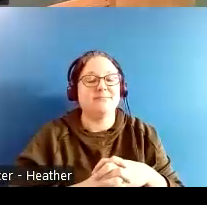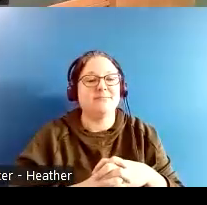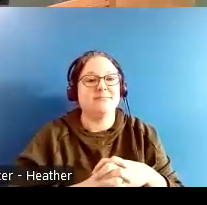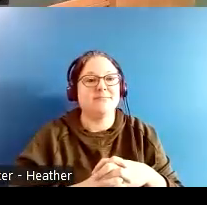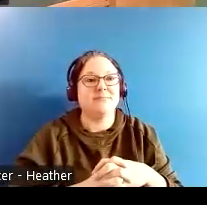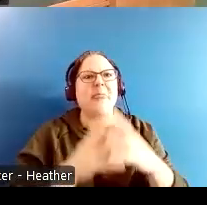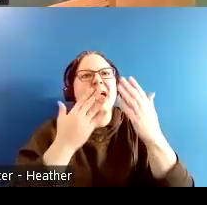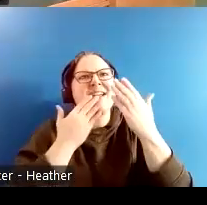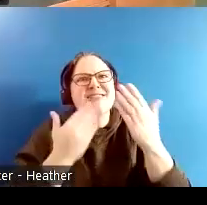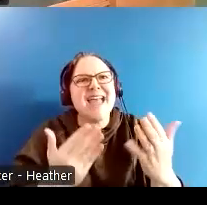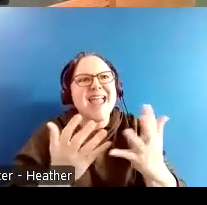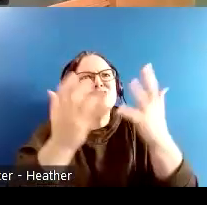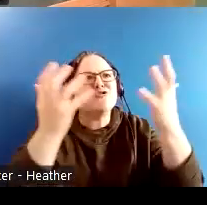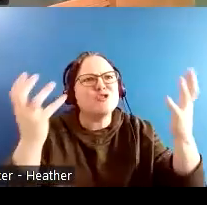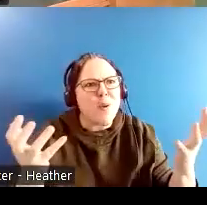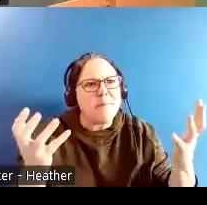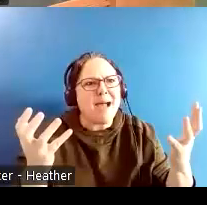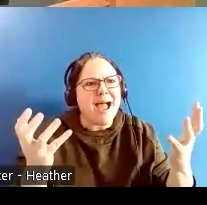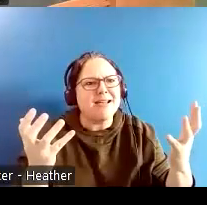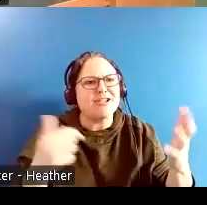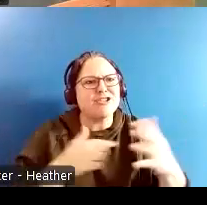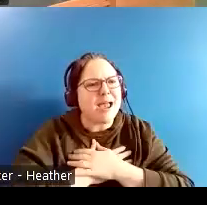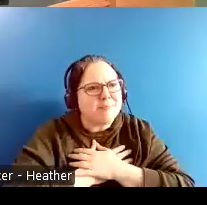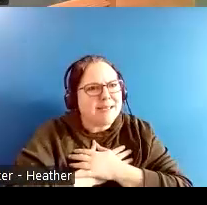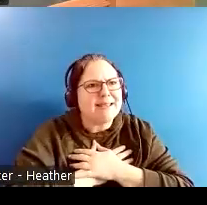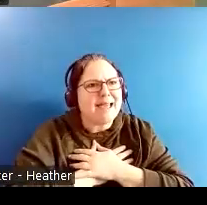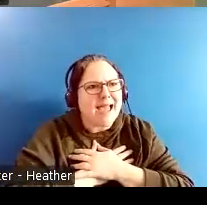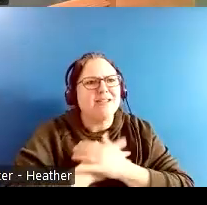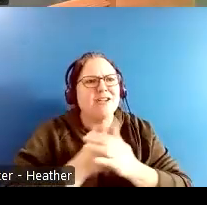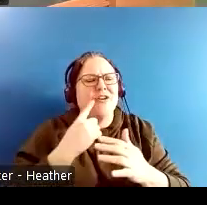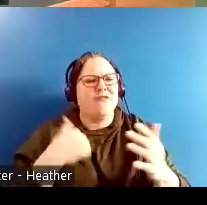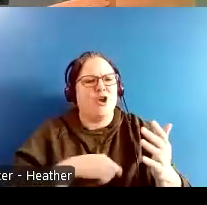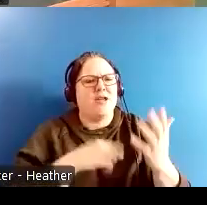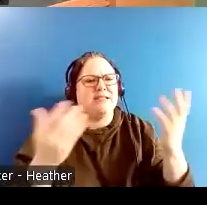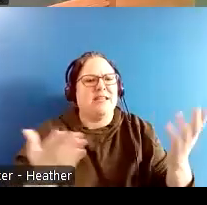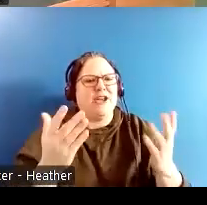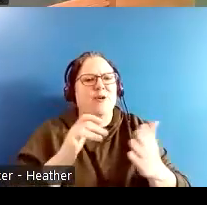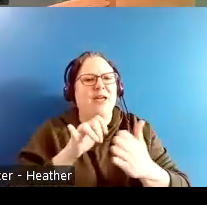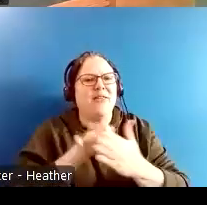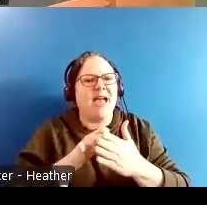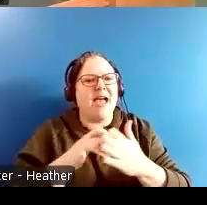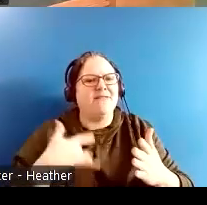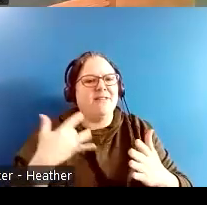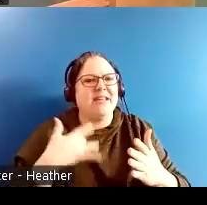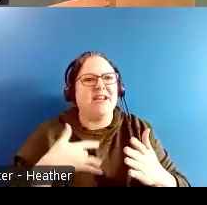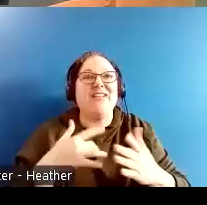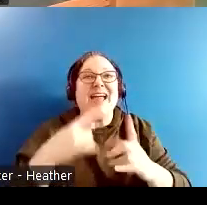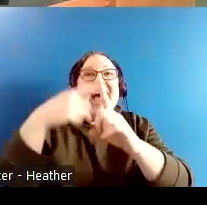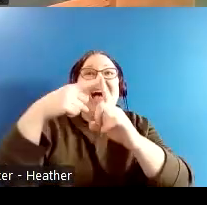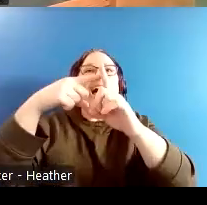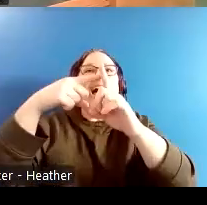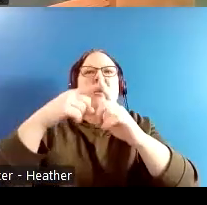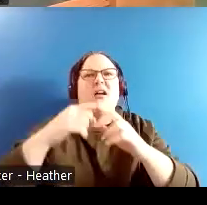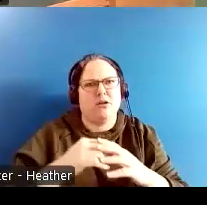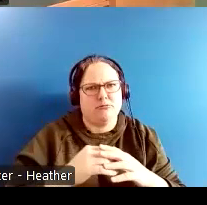Thank you so much, Dr. Rollman. I mean, on behalf of those of us who live in the trough of disillusionment, I just want to say thank you for a very